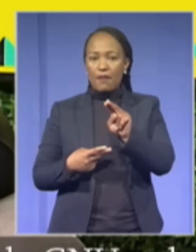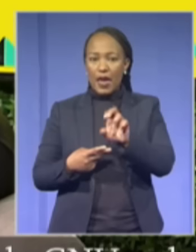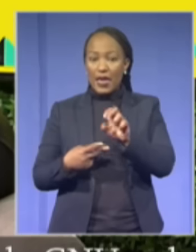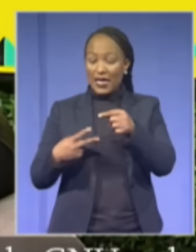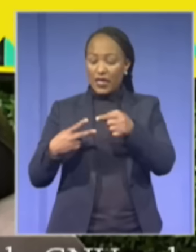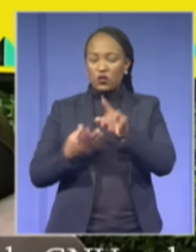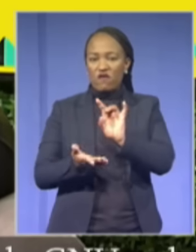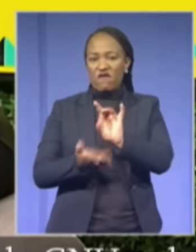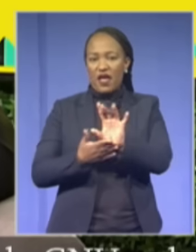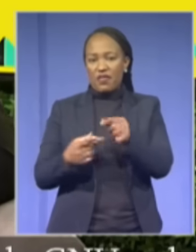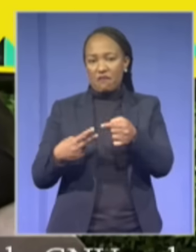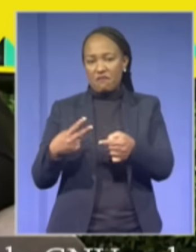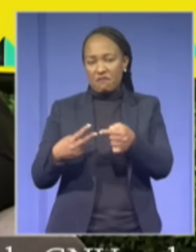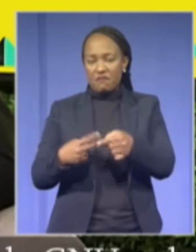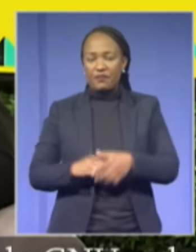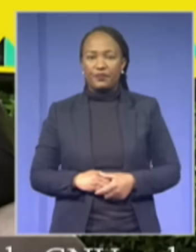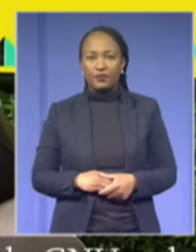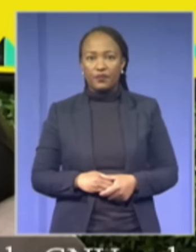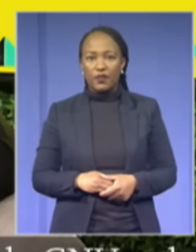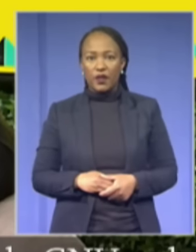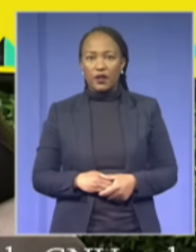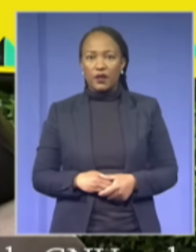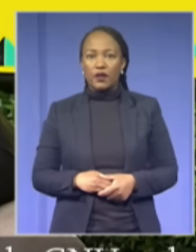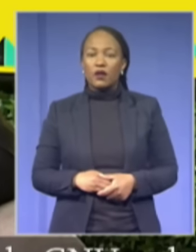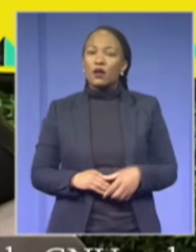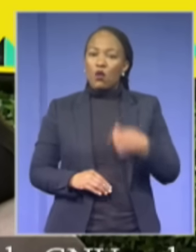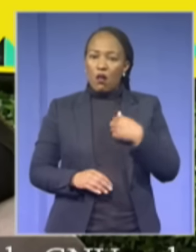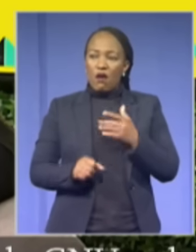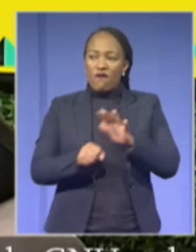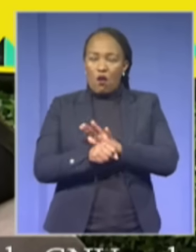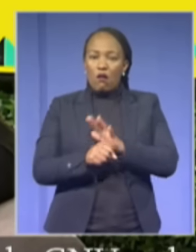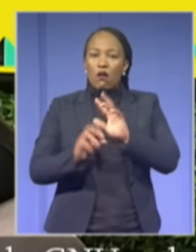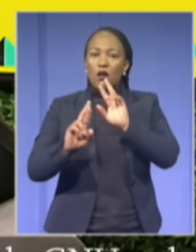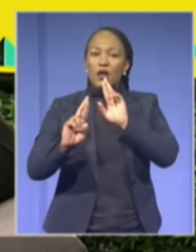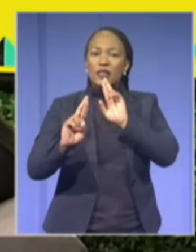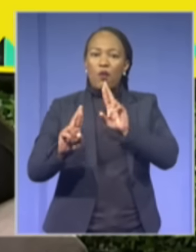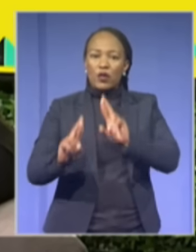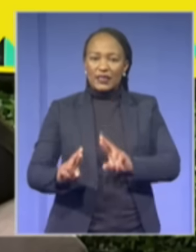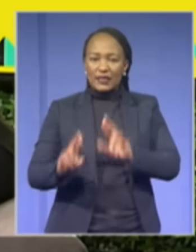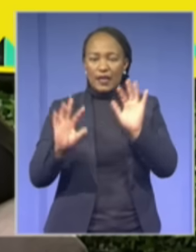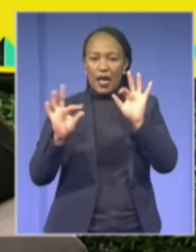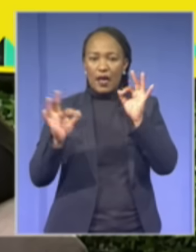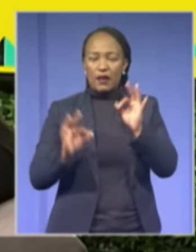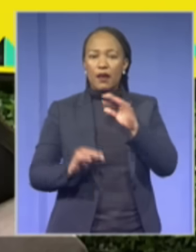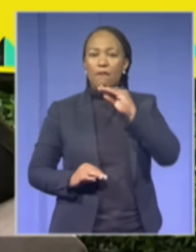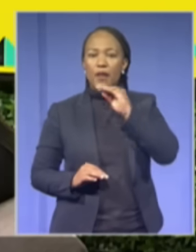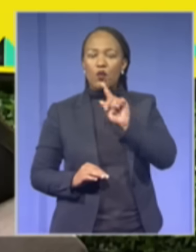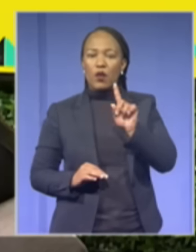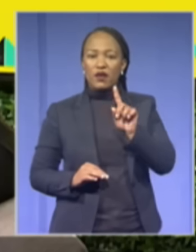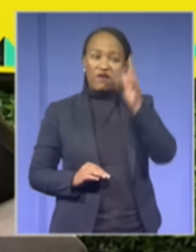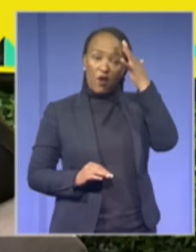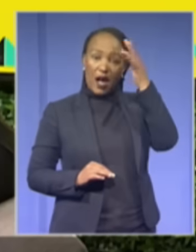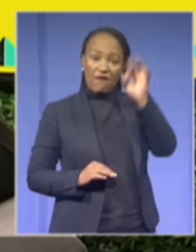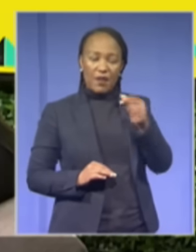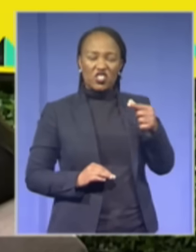We will provide a comprehensive response and analysis of what this means for the Government of National